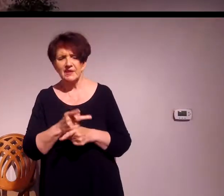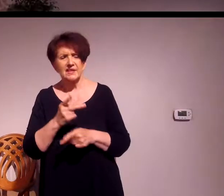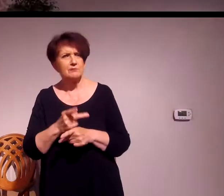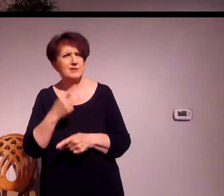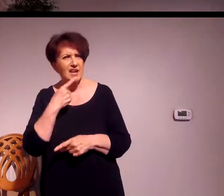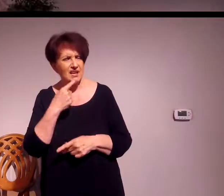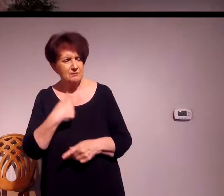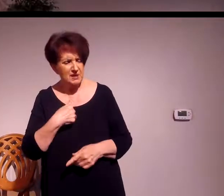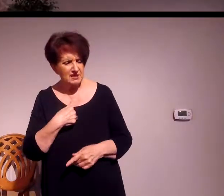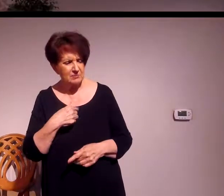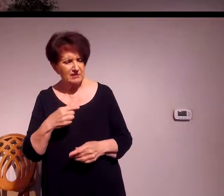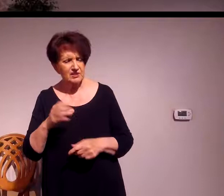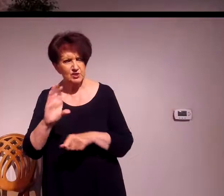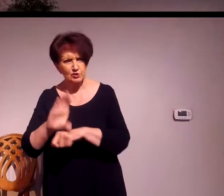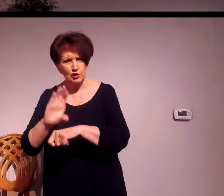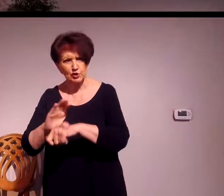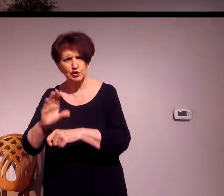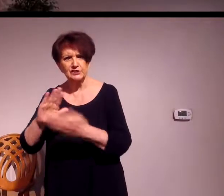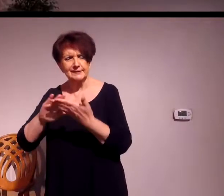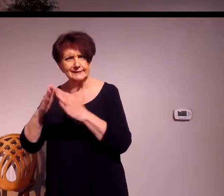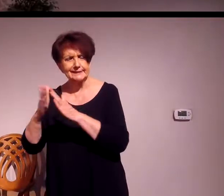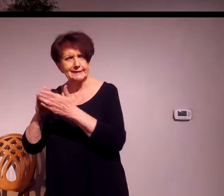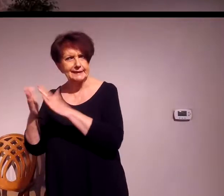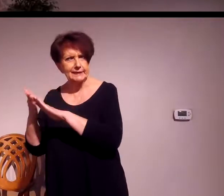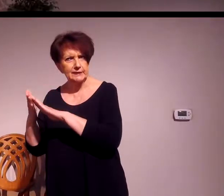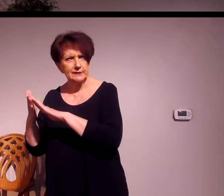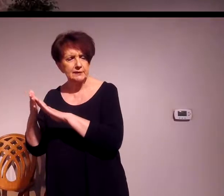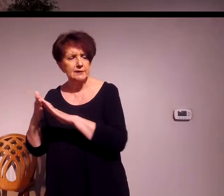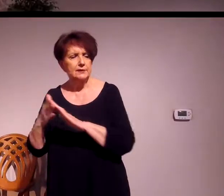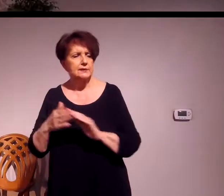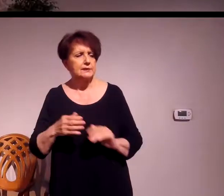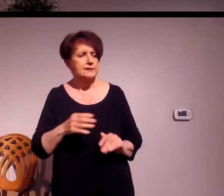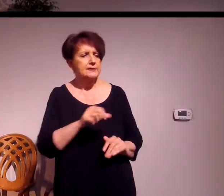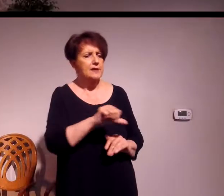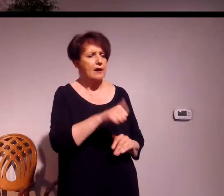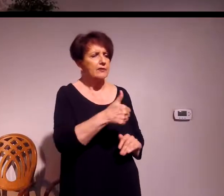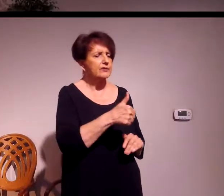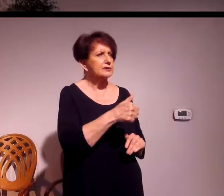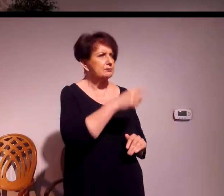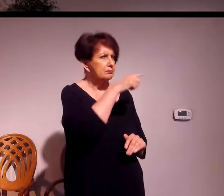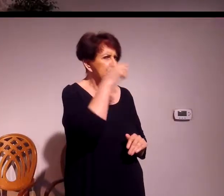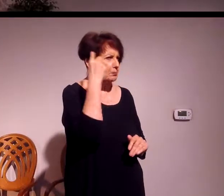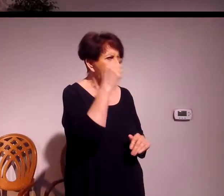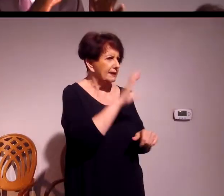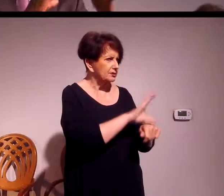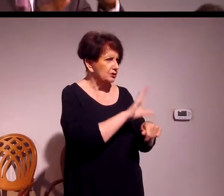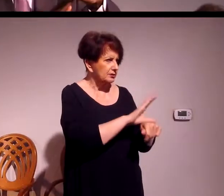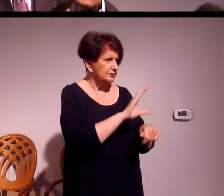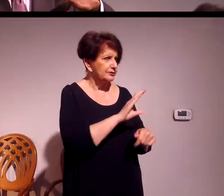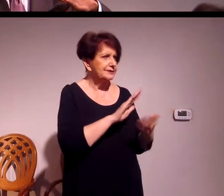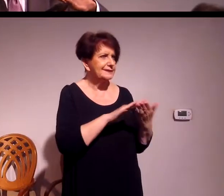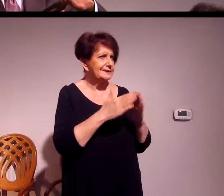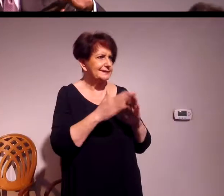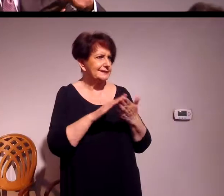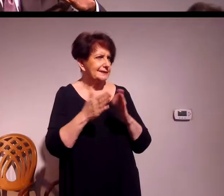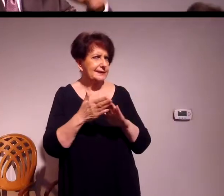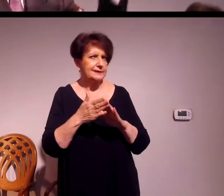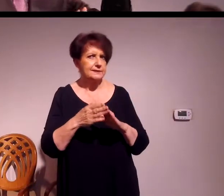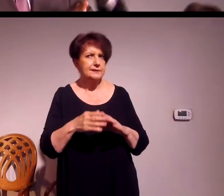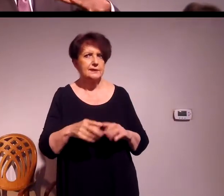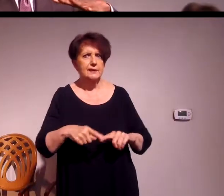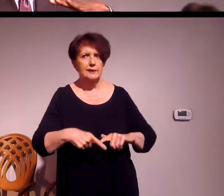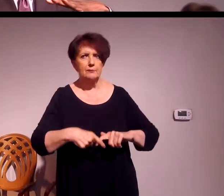another church in the city, okay? They were telling me about this black church in the city. And pause in between